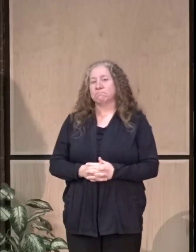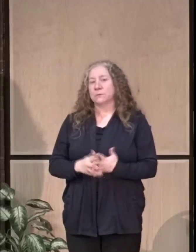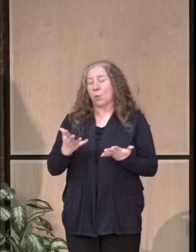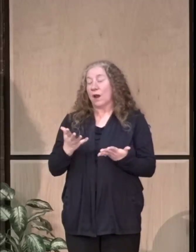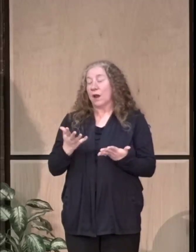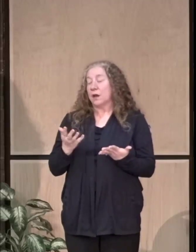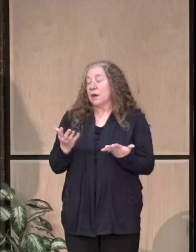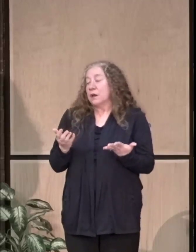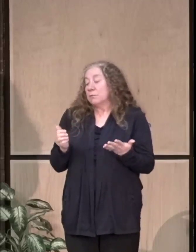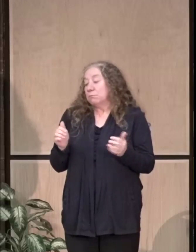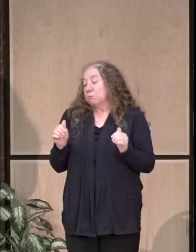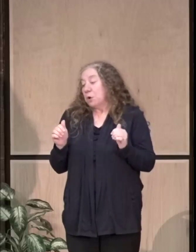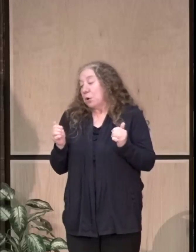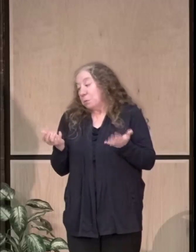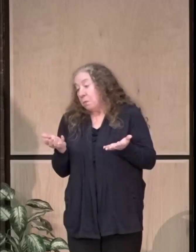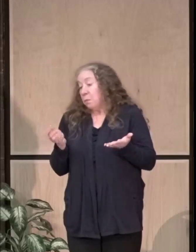helpful